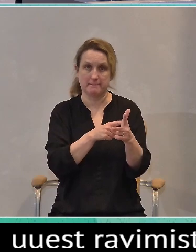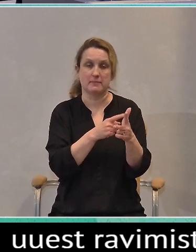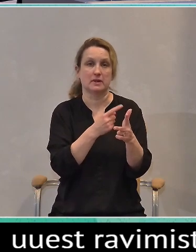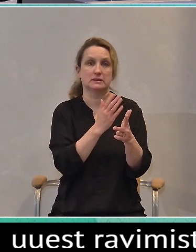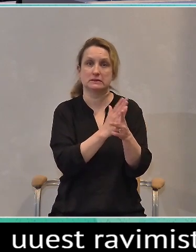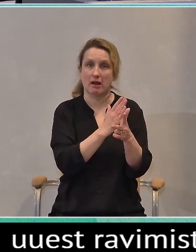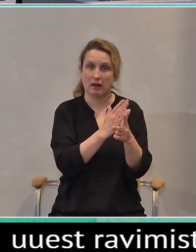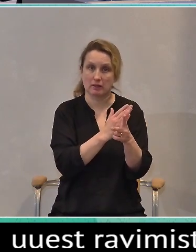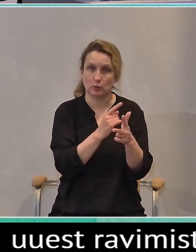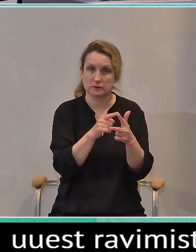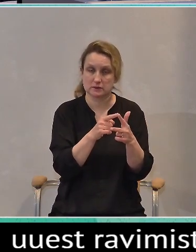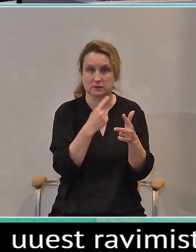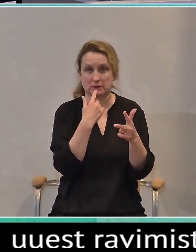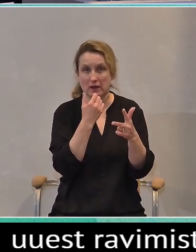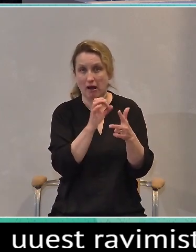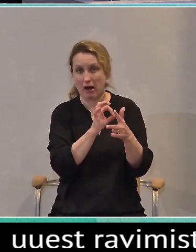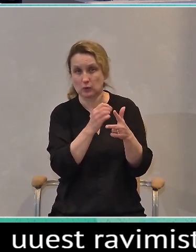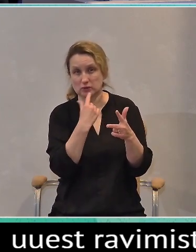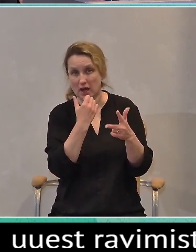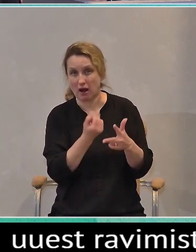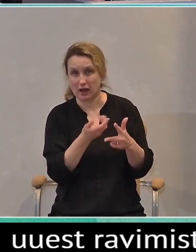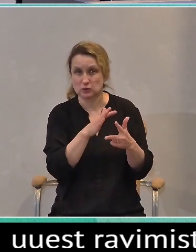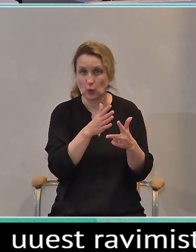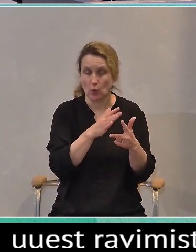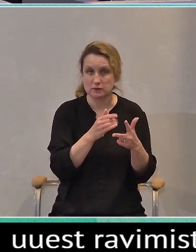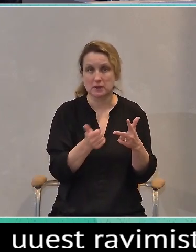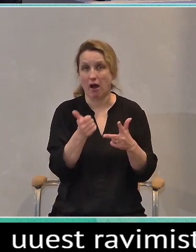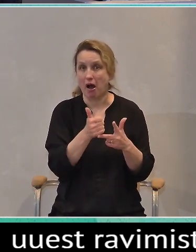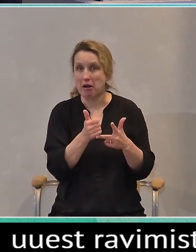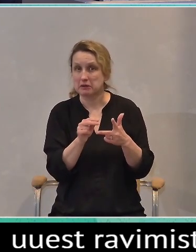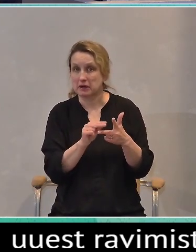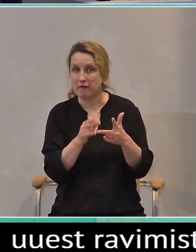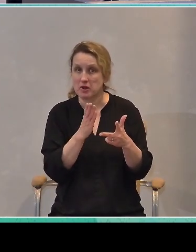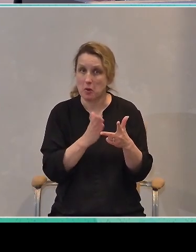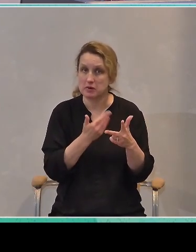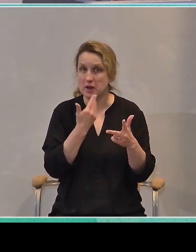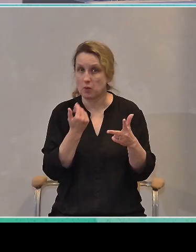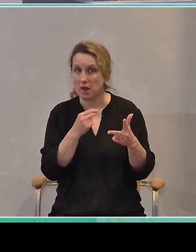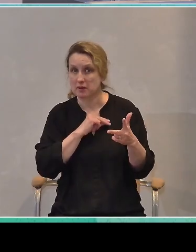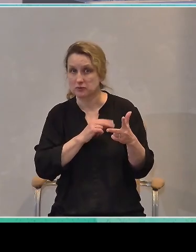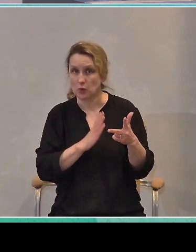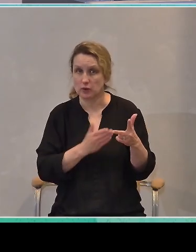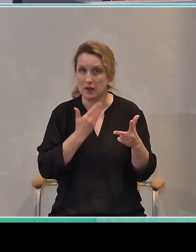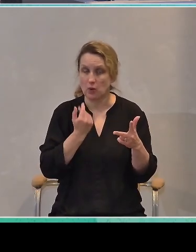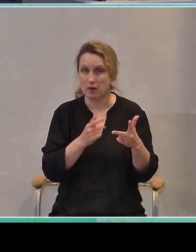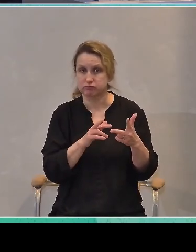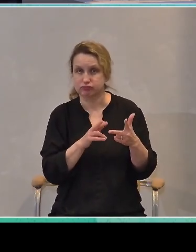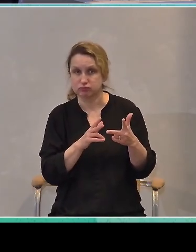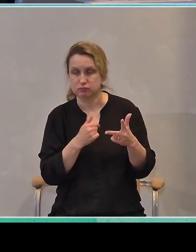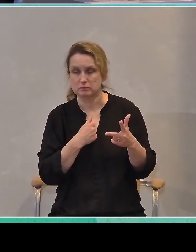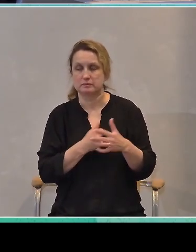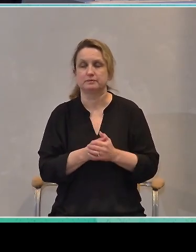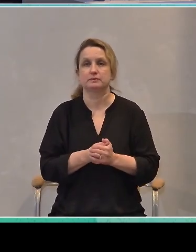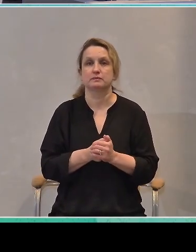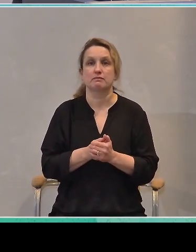have to keep in mind the three conditions: whether the disease is rare, whether there is an